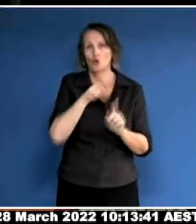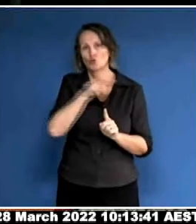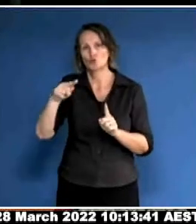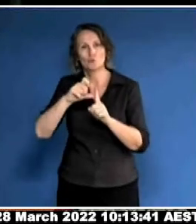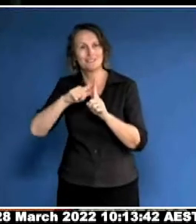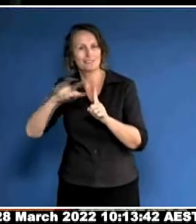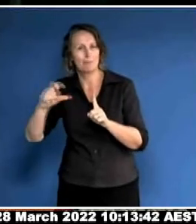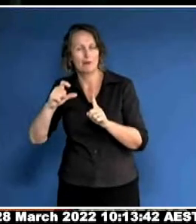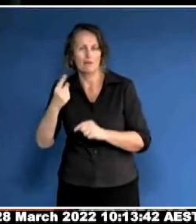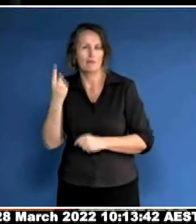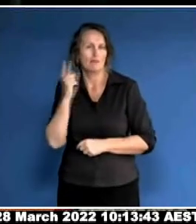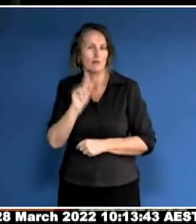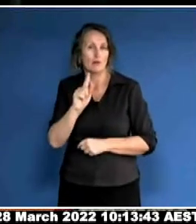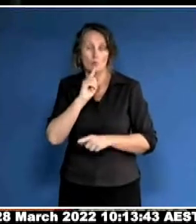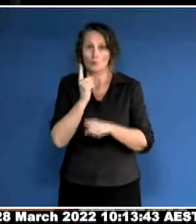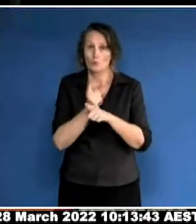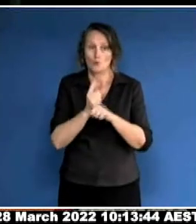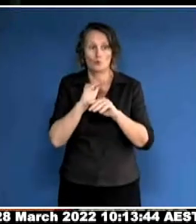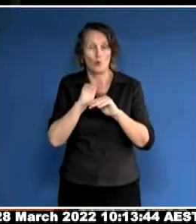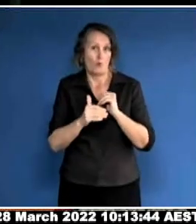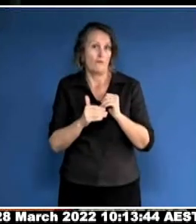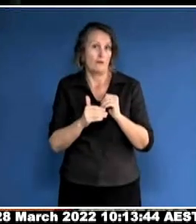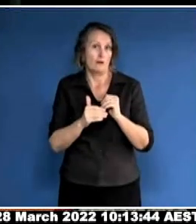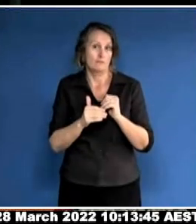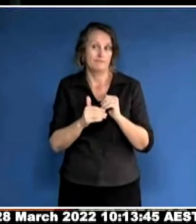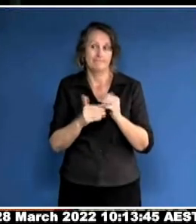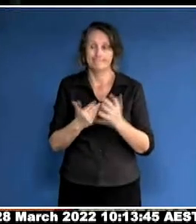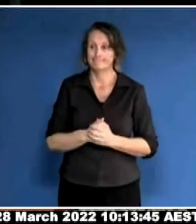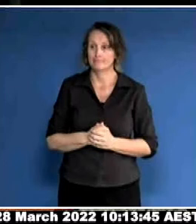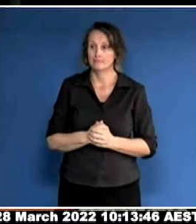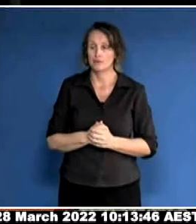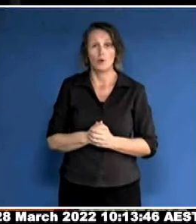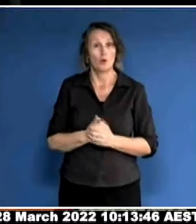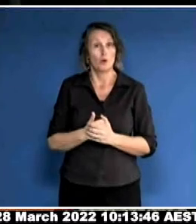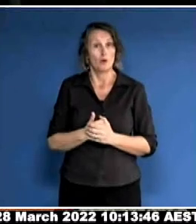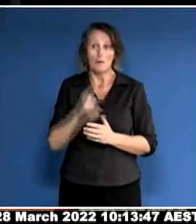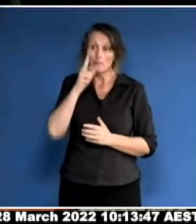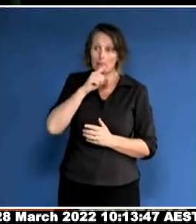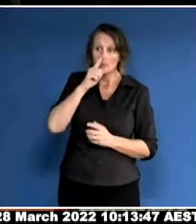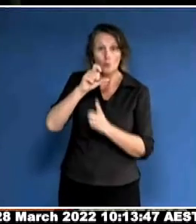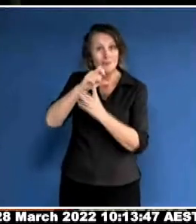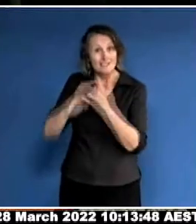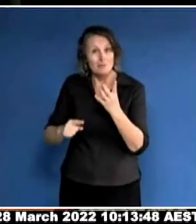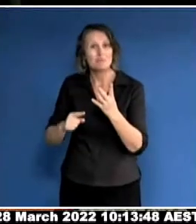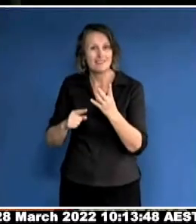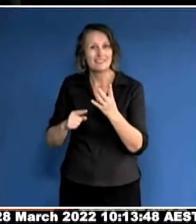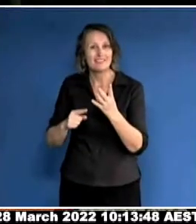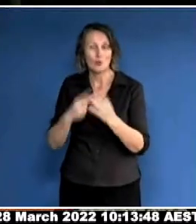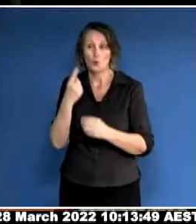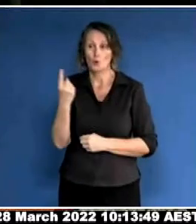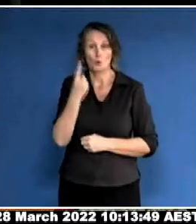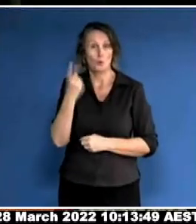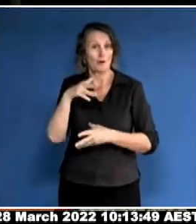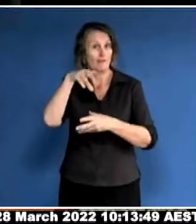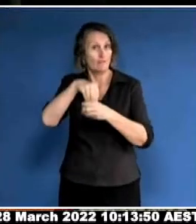year about the nature and extent of violence and abuse of people with disability who identify as members of